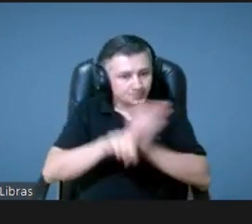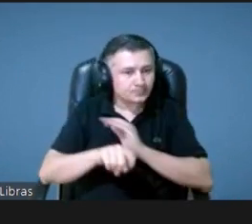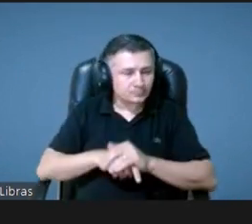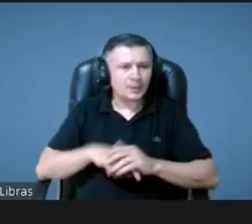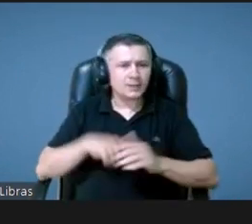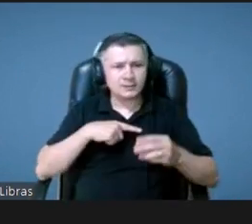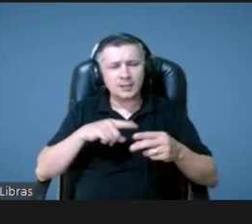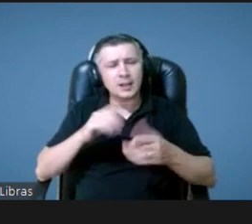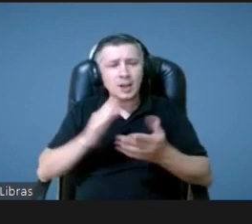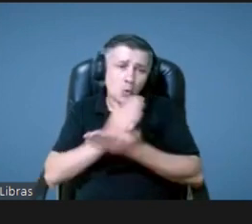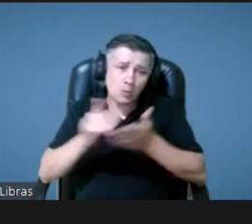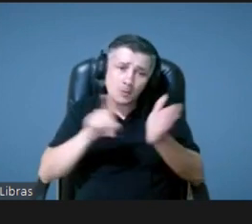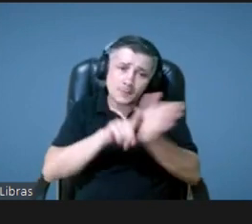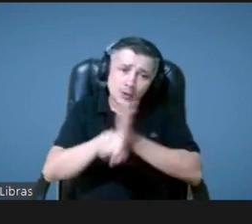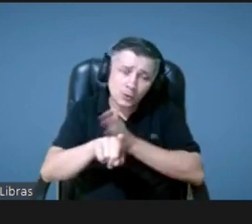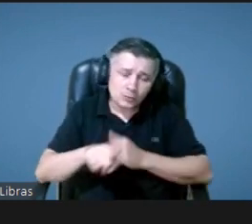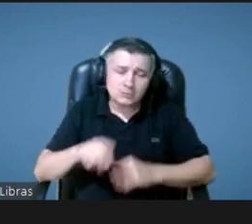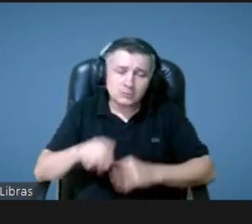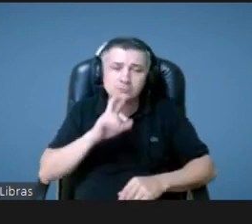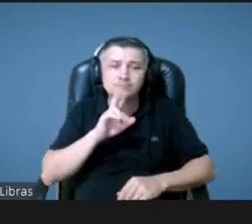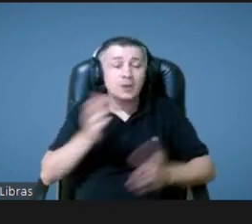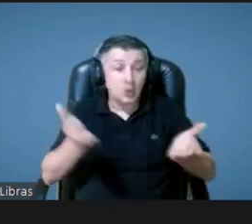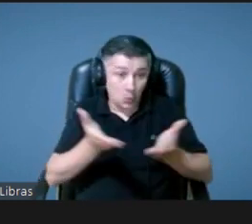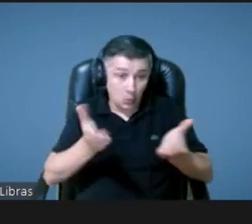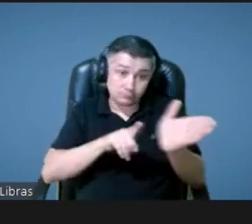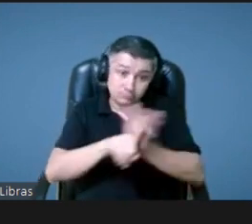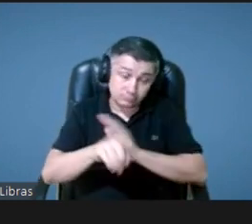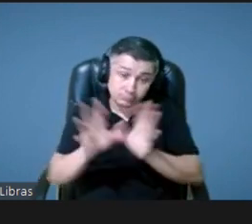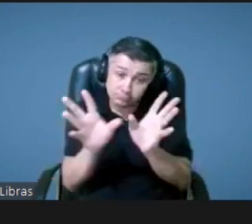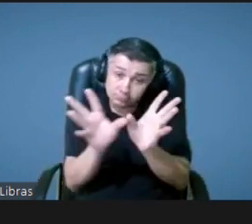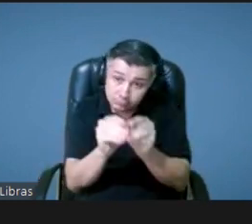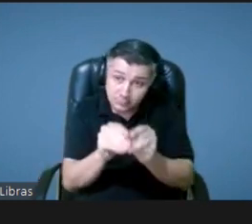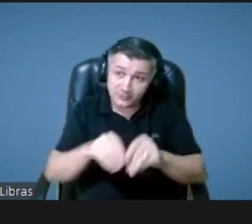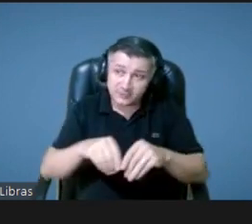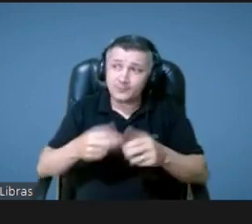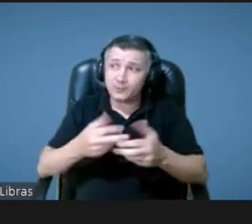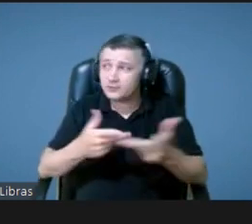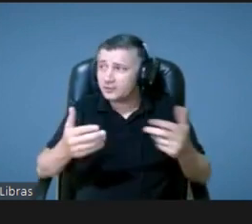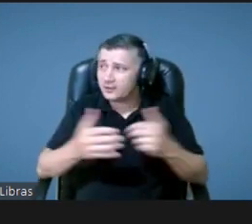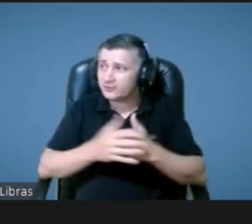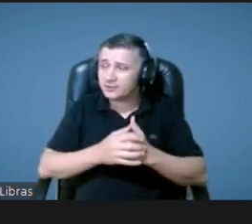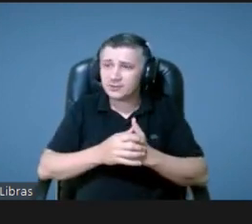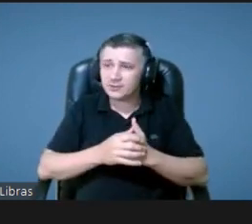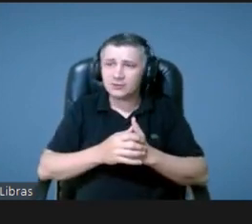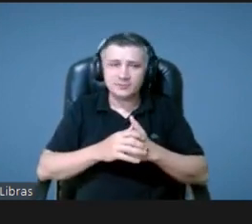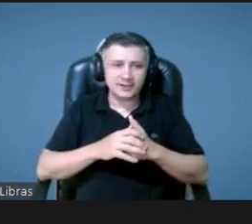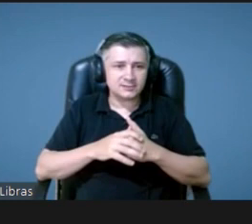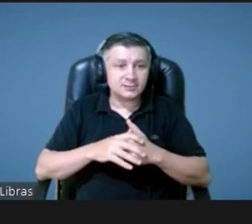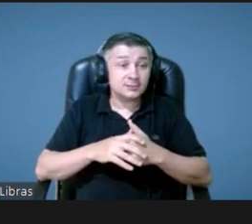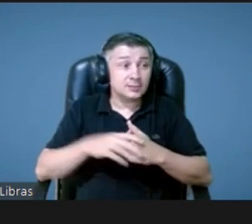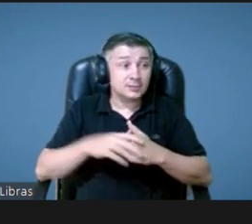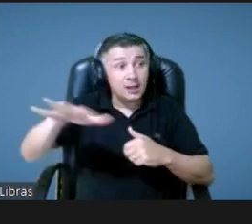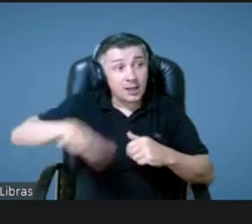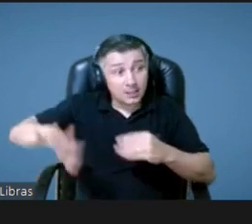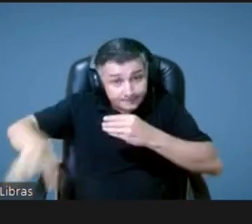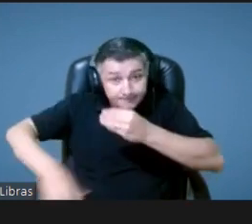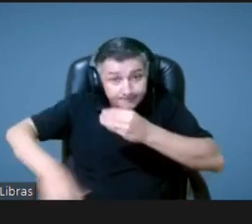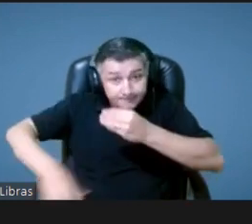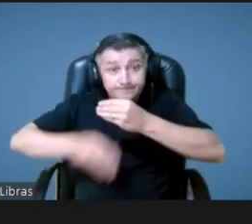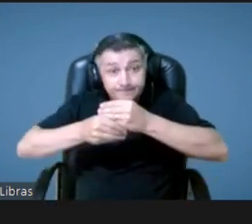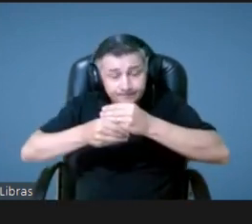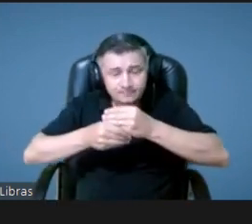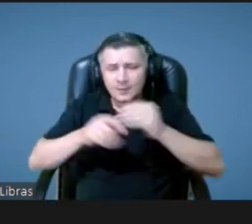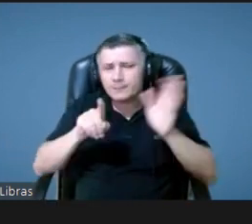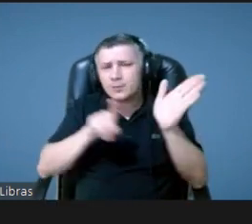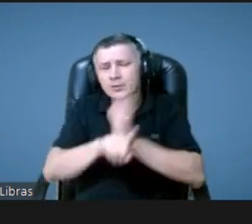I have some questions here from the Q&A. They came in writing, so I'm going to summarize. In terms of